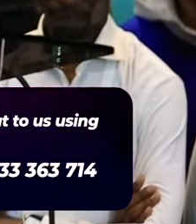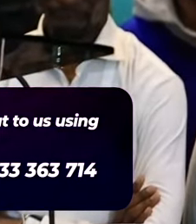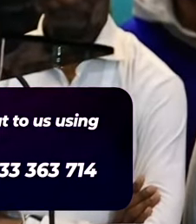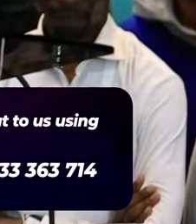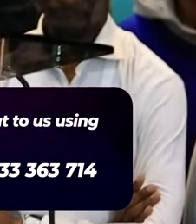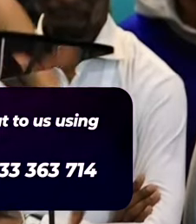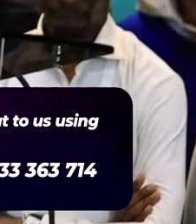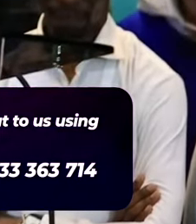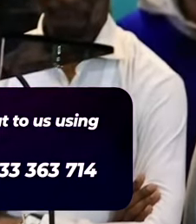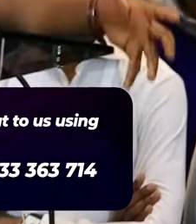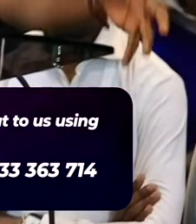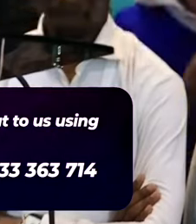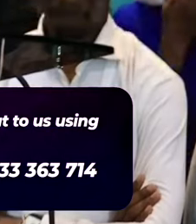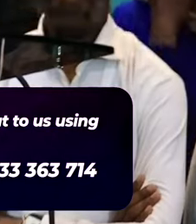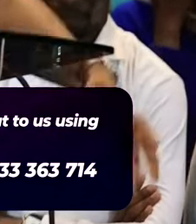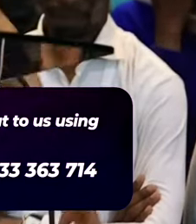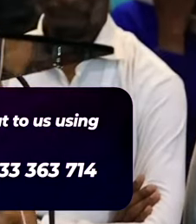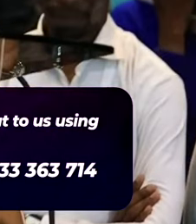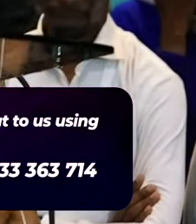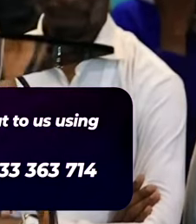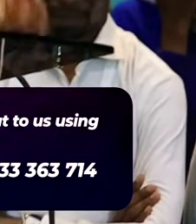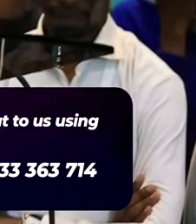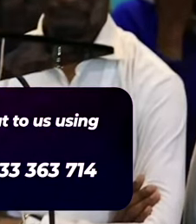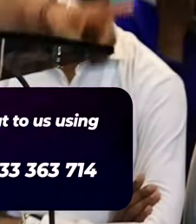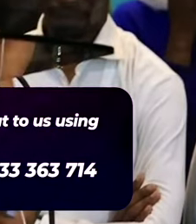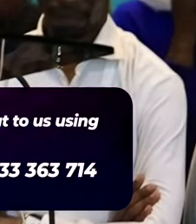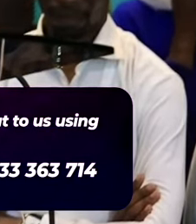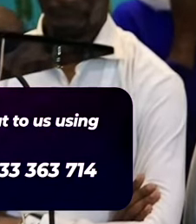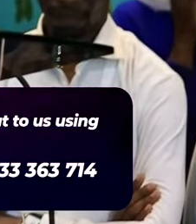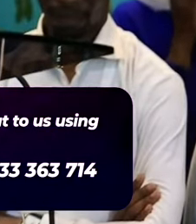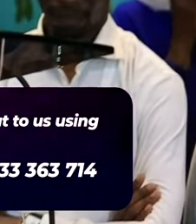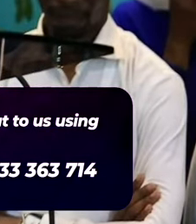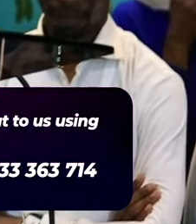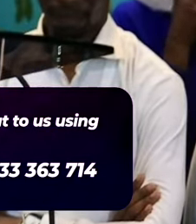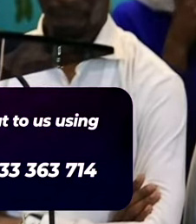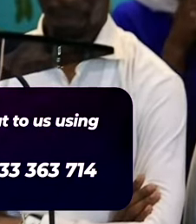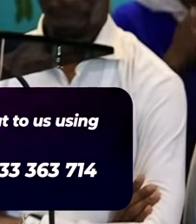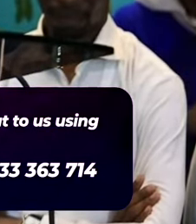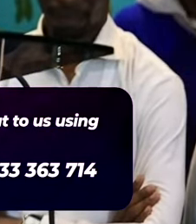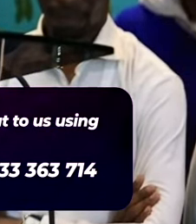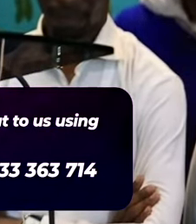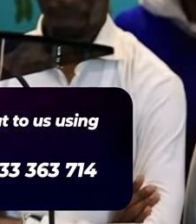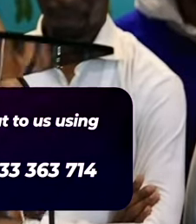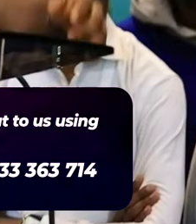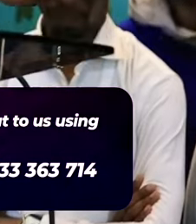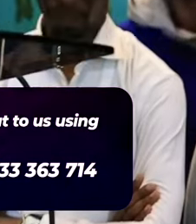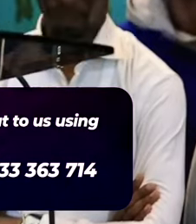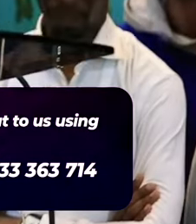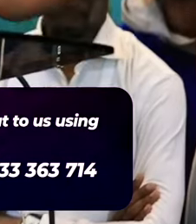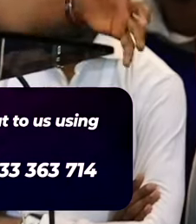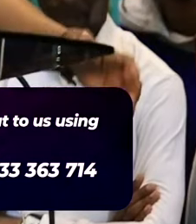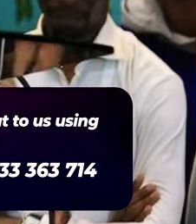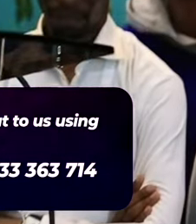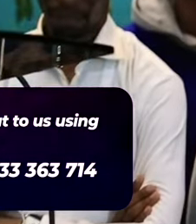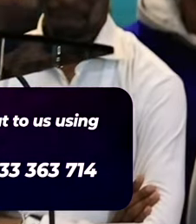turn. We are at the verge of marrying the wrong people. So tonight, any